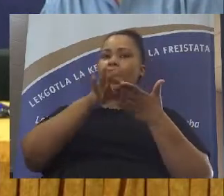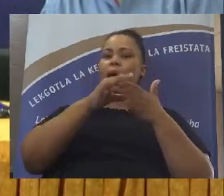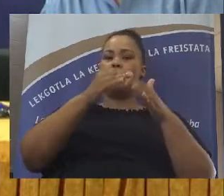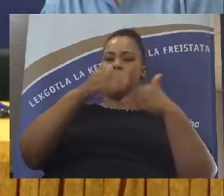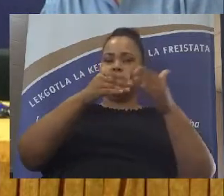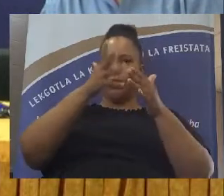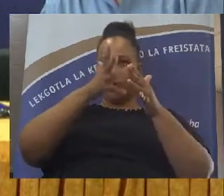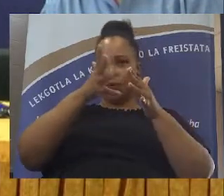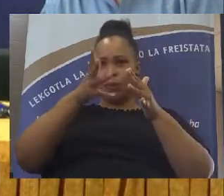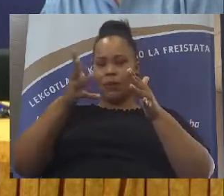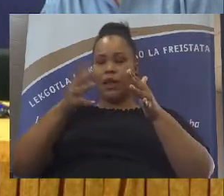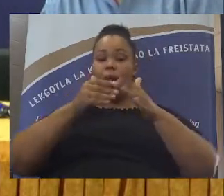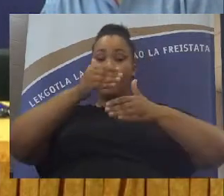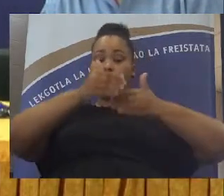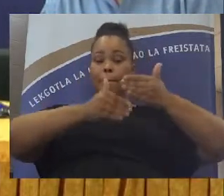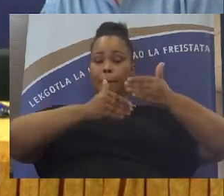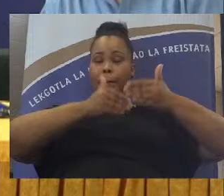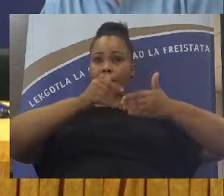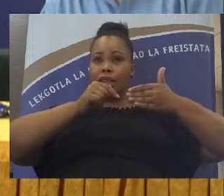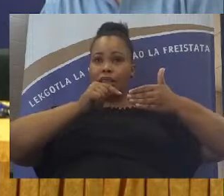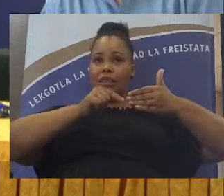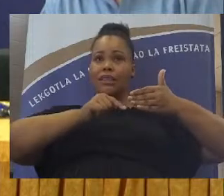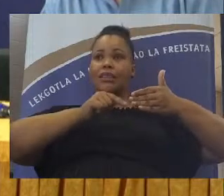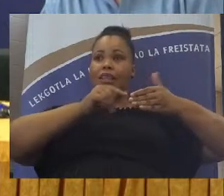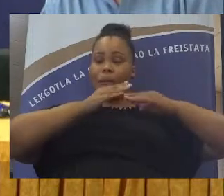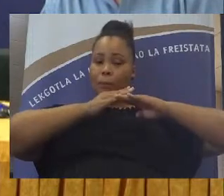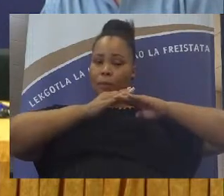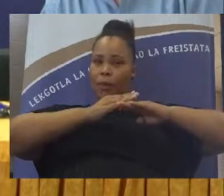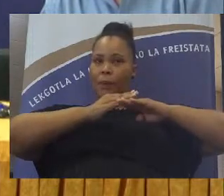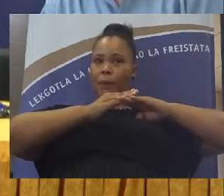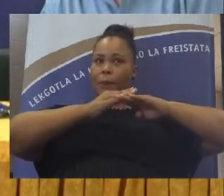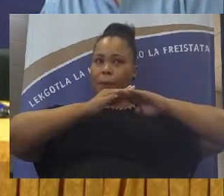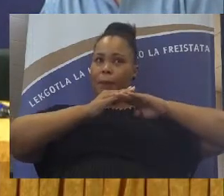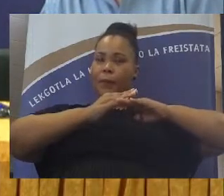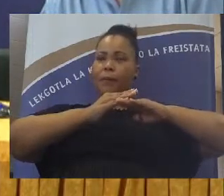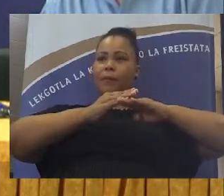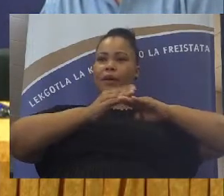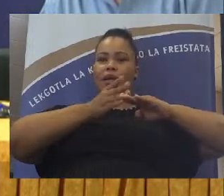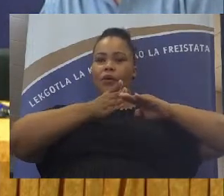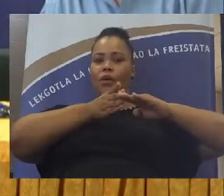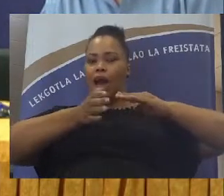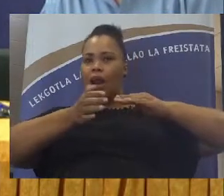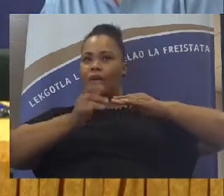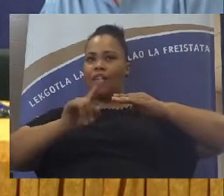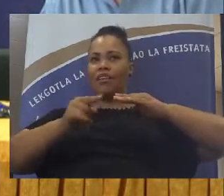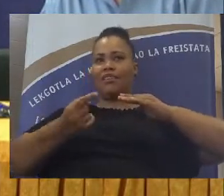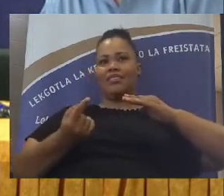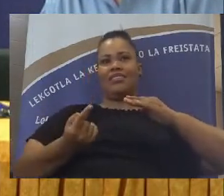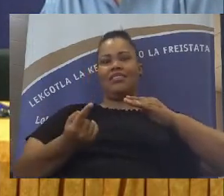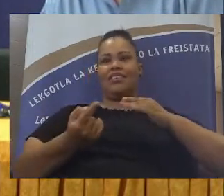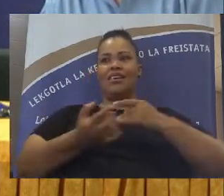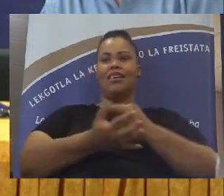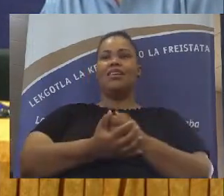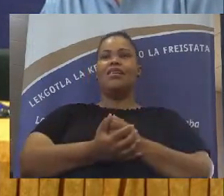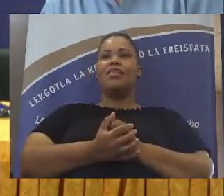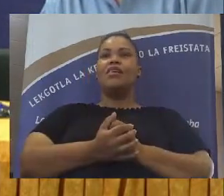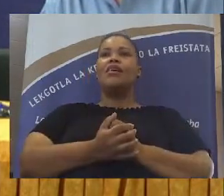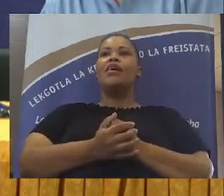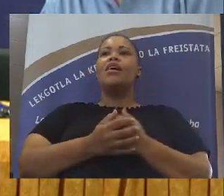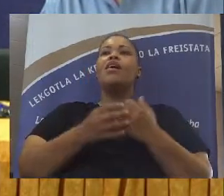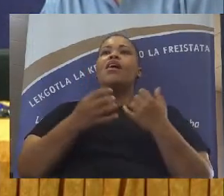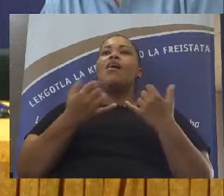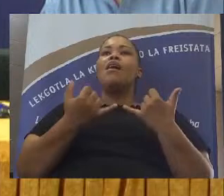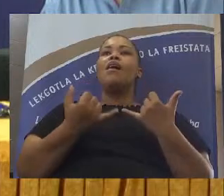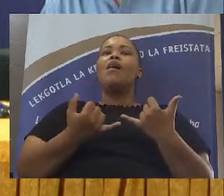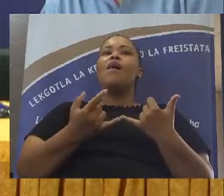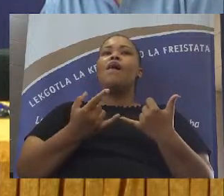and sometimes those processes become prohibitive, and you can't get around those processes. So what they have, and what